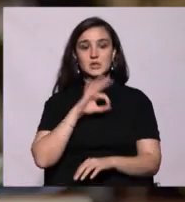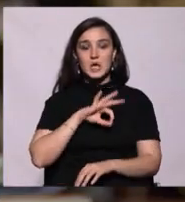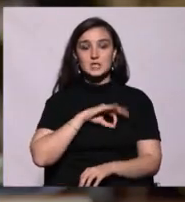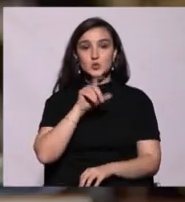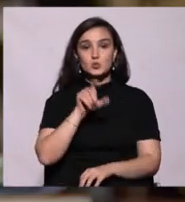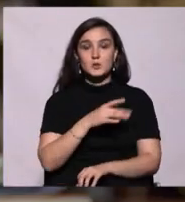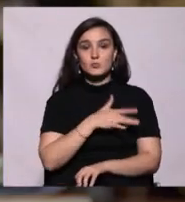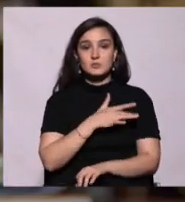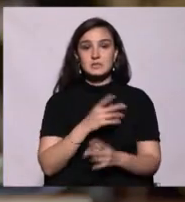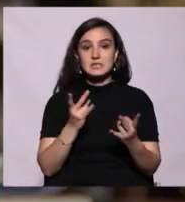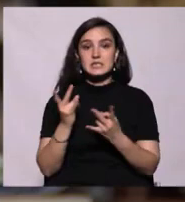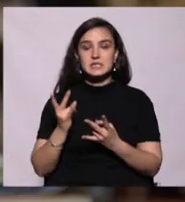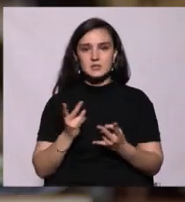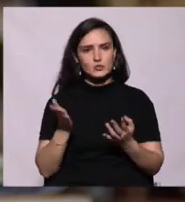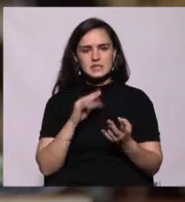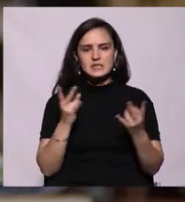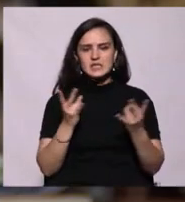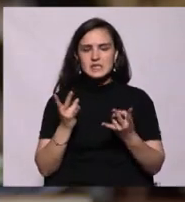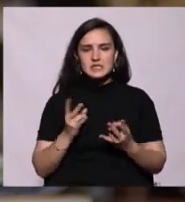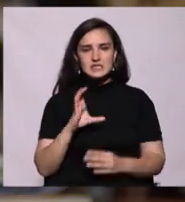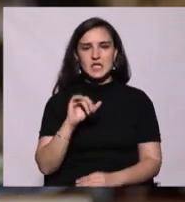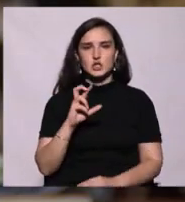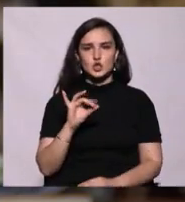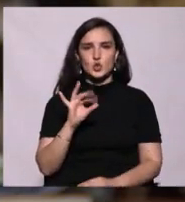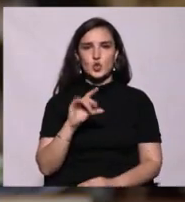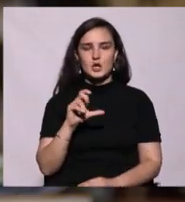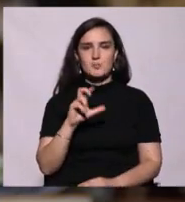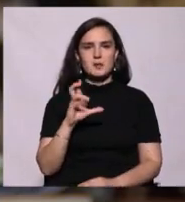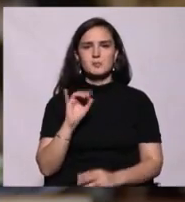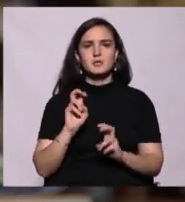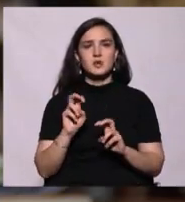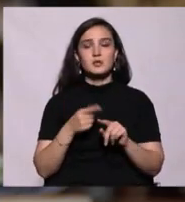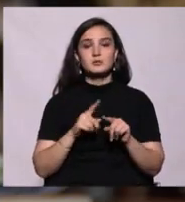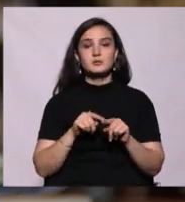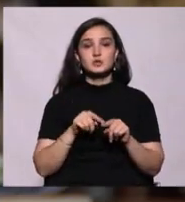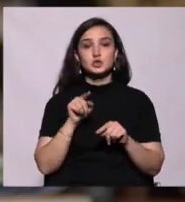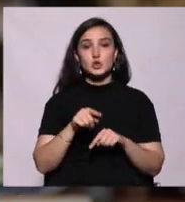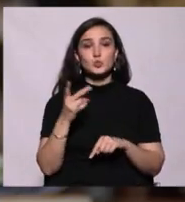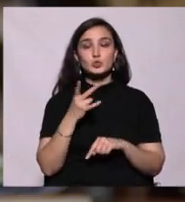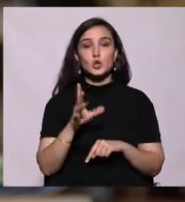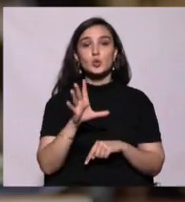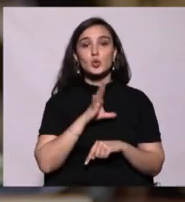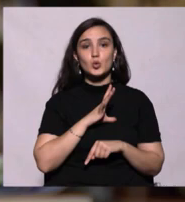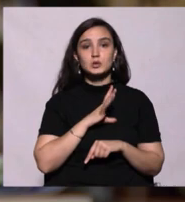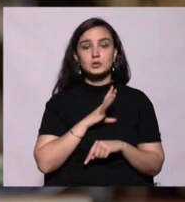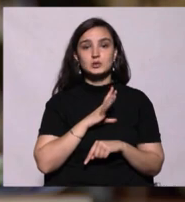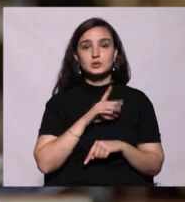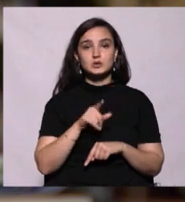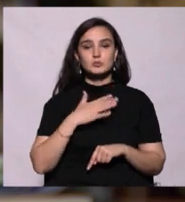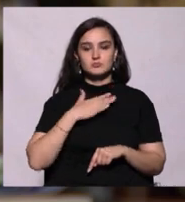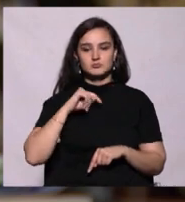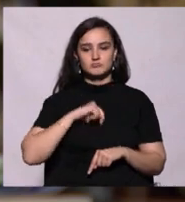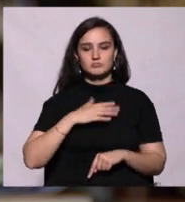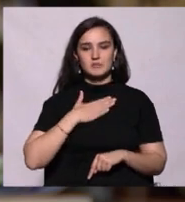needs, let's talk about needs. What are needs? Needs are things that you must have to have a